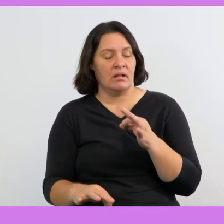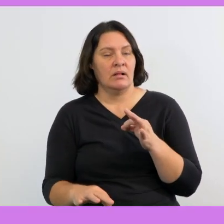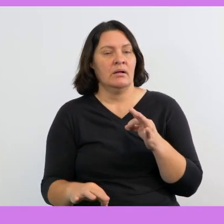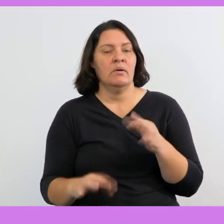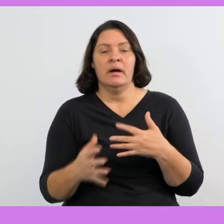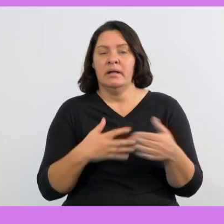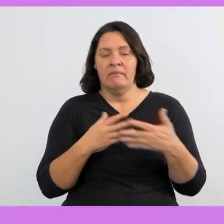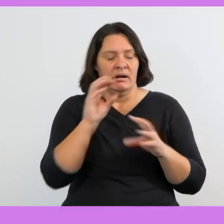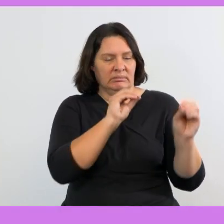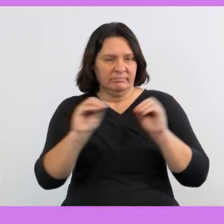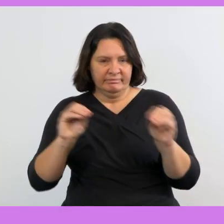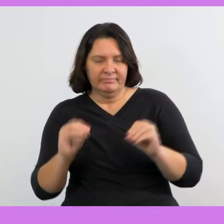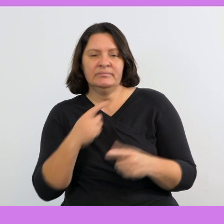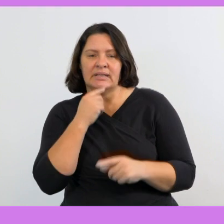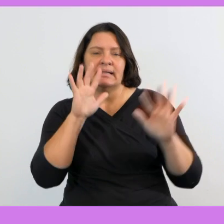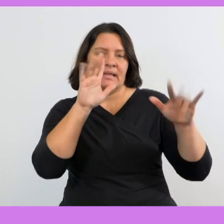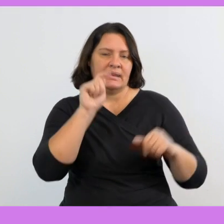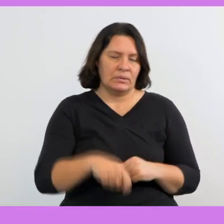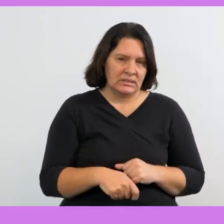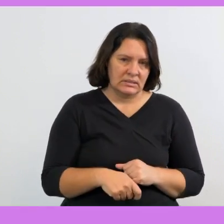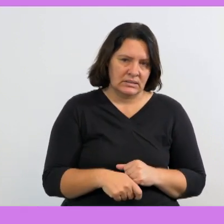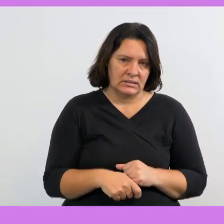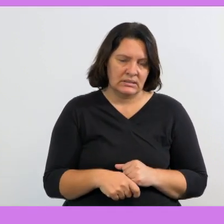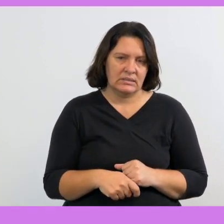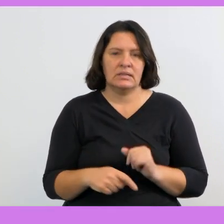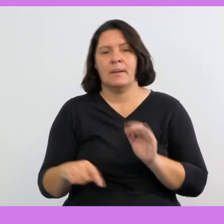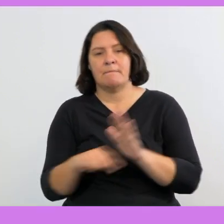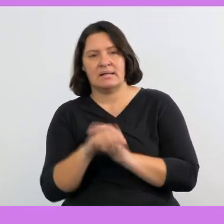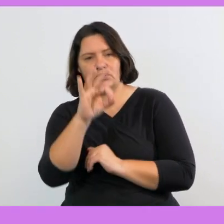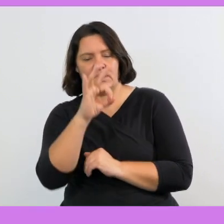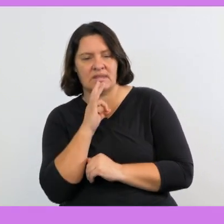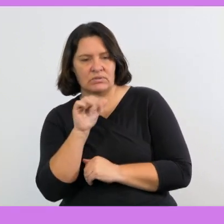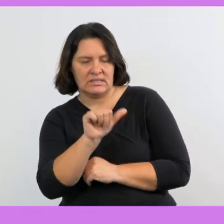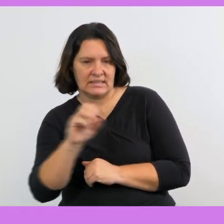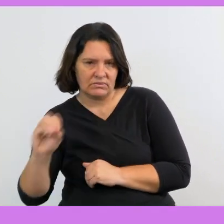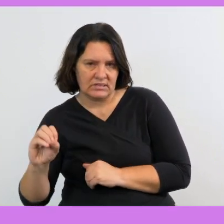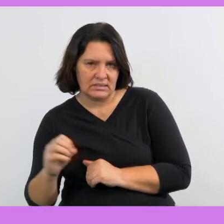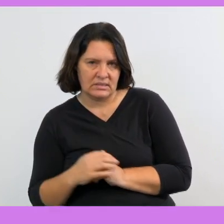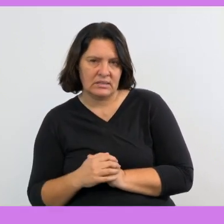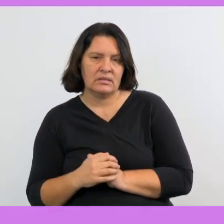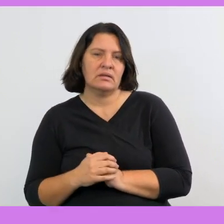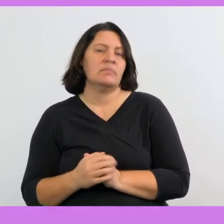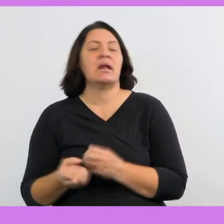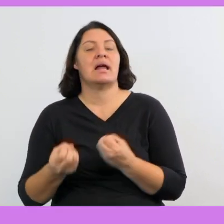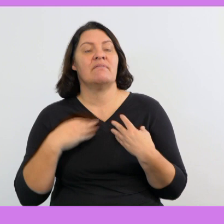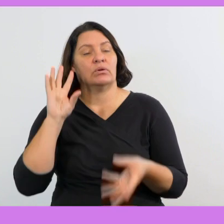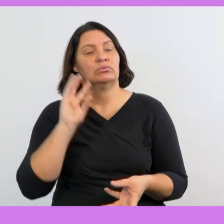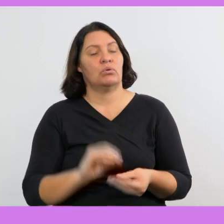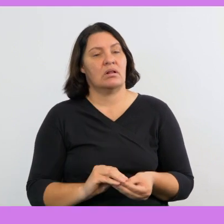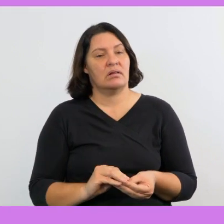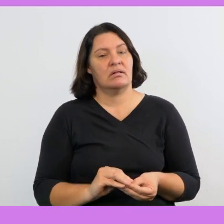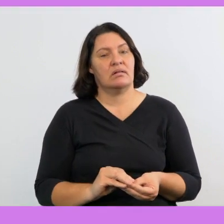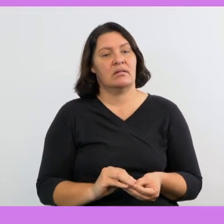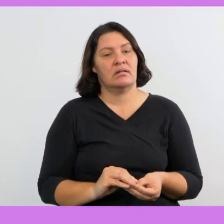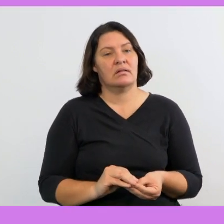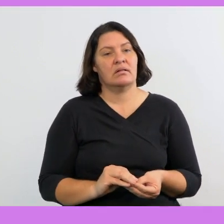3,600 rand. Guys, I hope that makes sense. I hope that's clear. So now I'm going to simplify whatever I've substituted. So I'm going to say